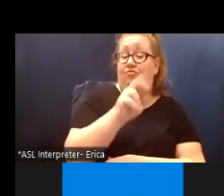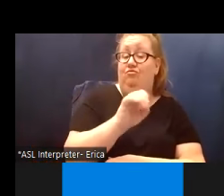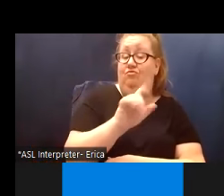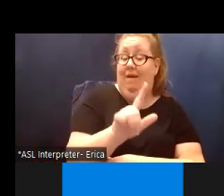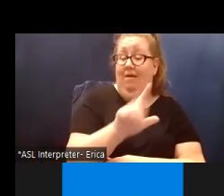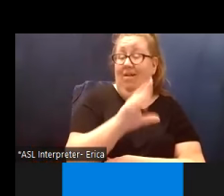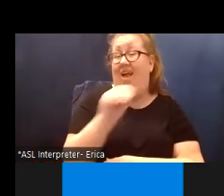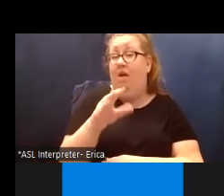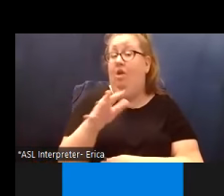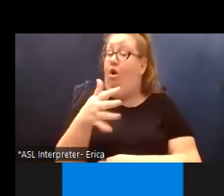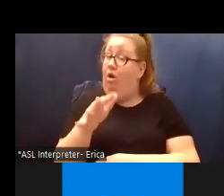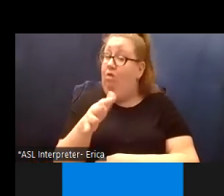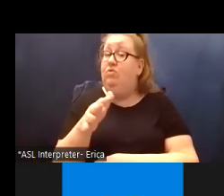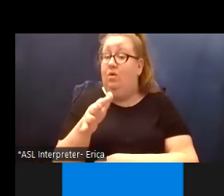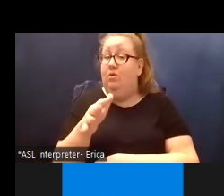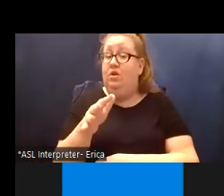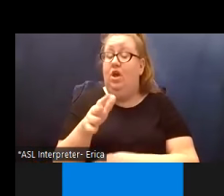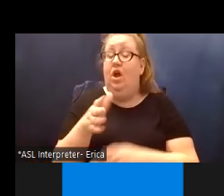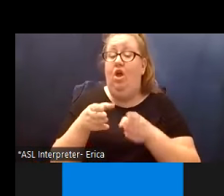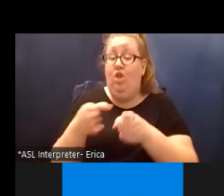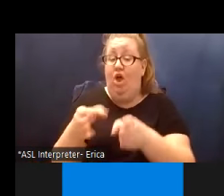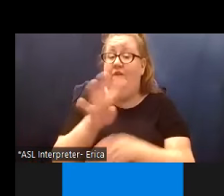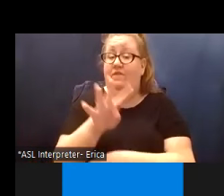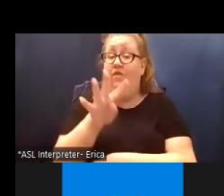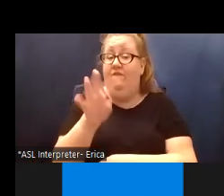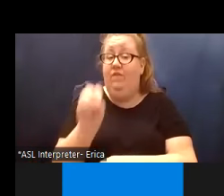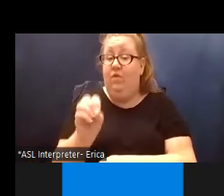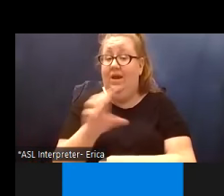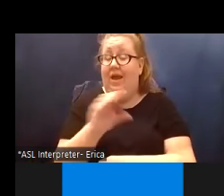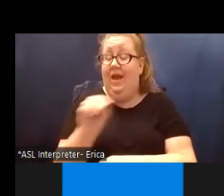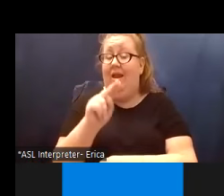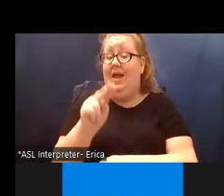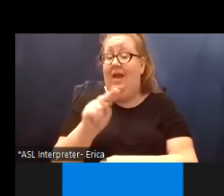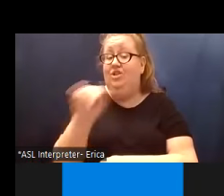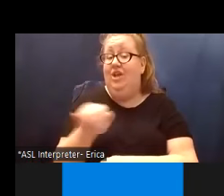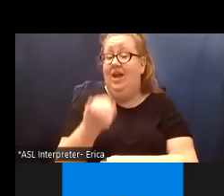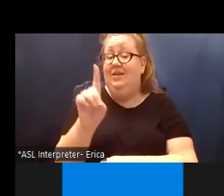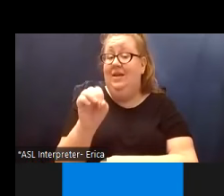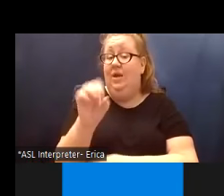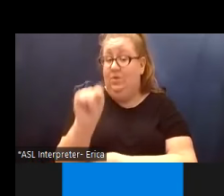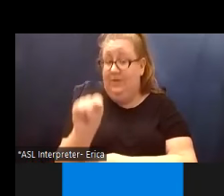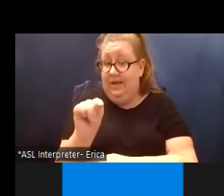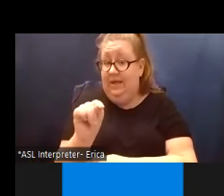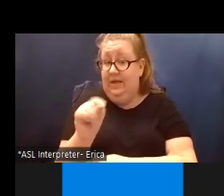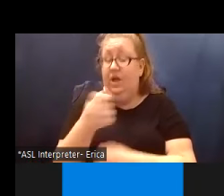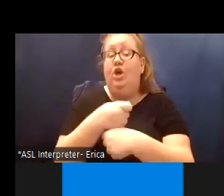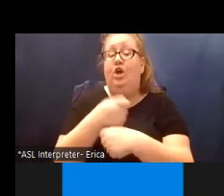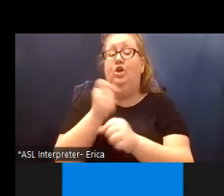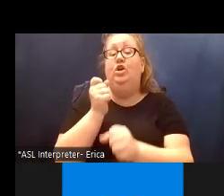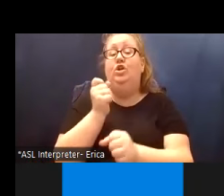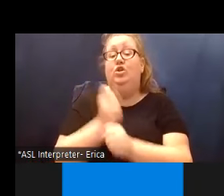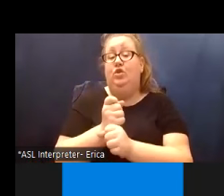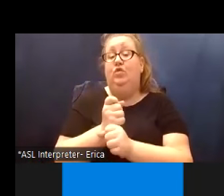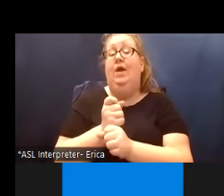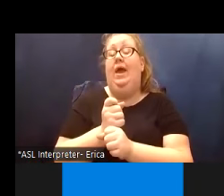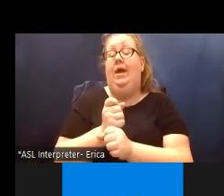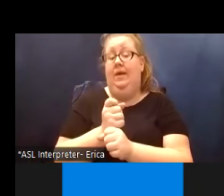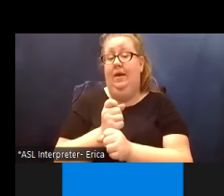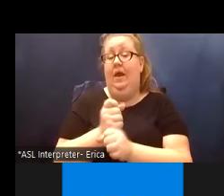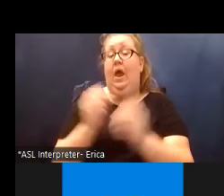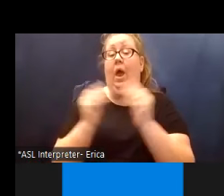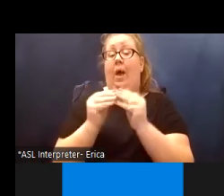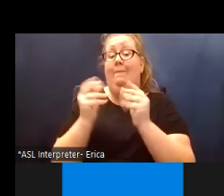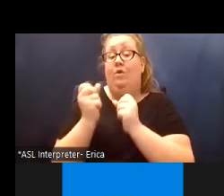certain extent along 440 NJ DOT, to create a more